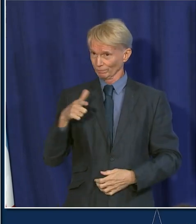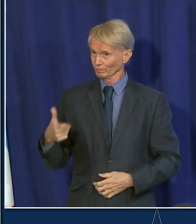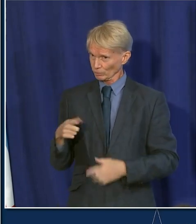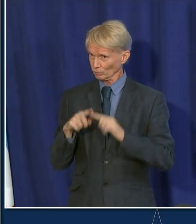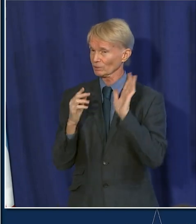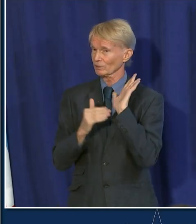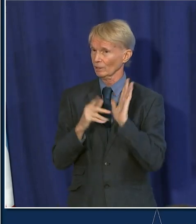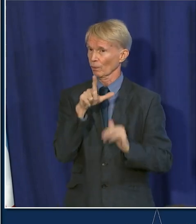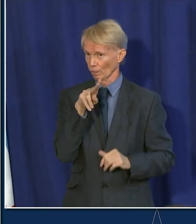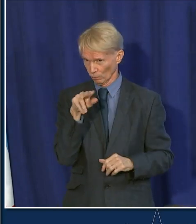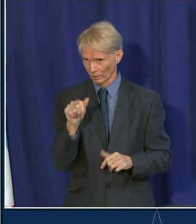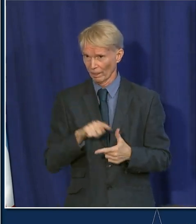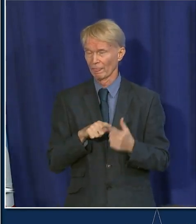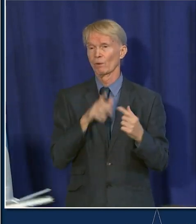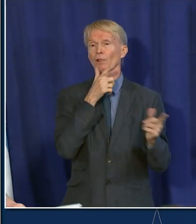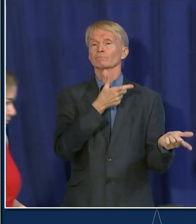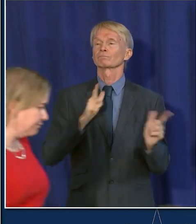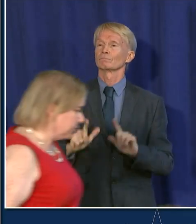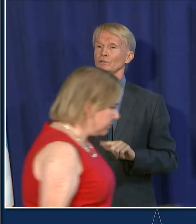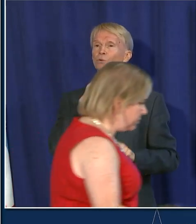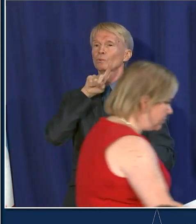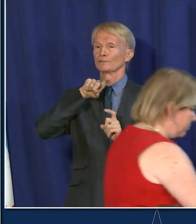give some comments and come back for questions. Thank you.